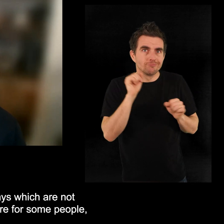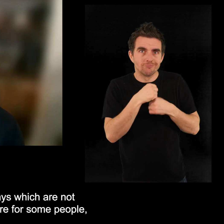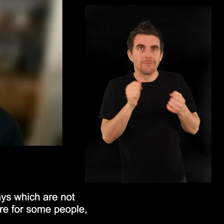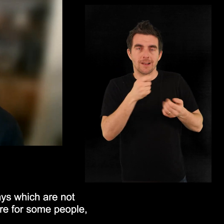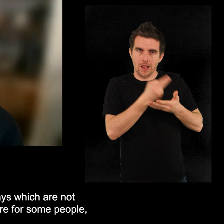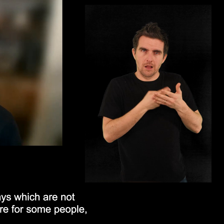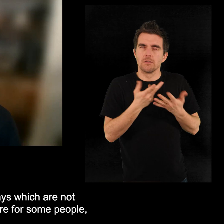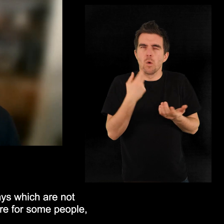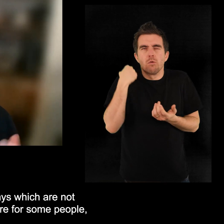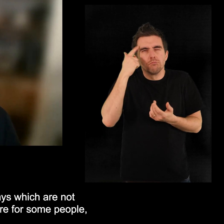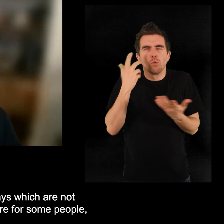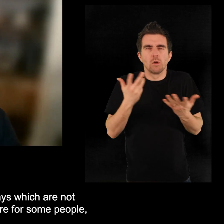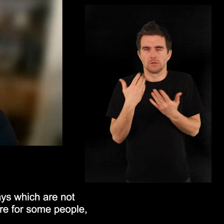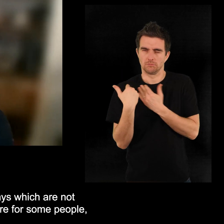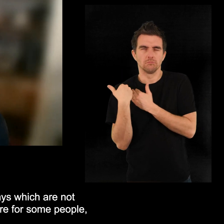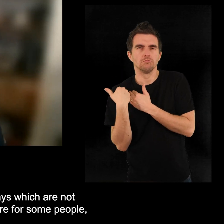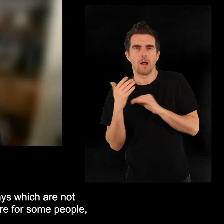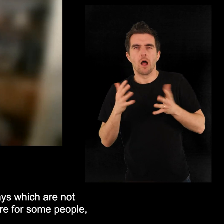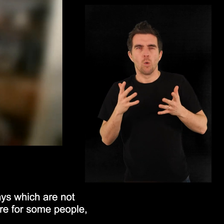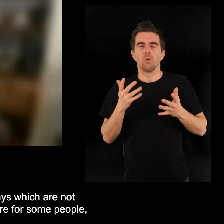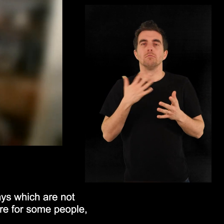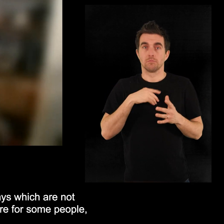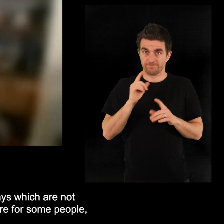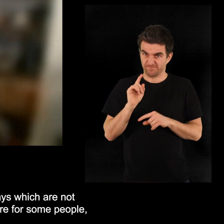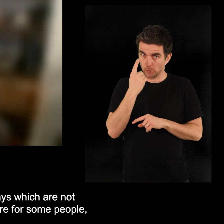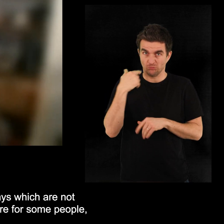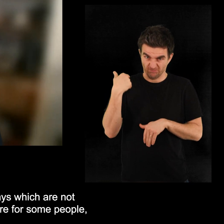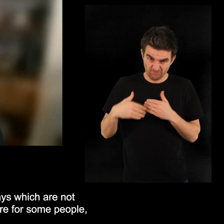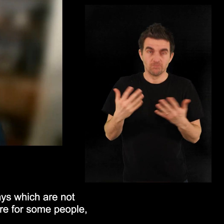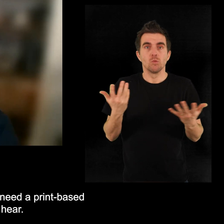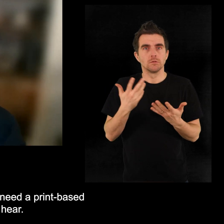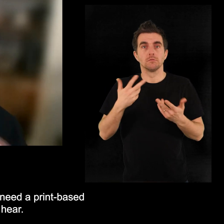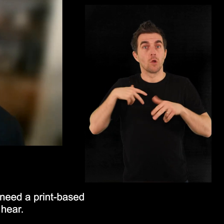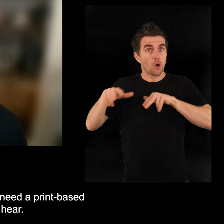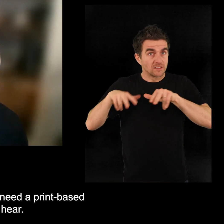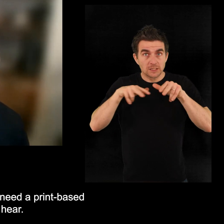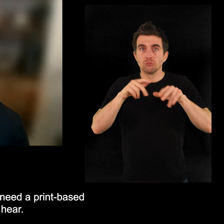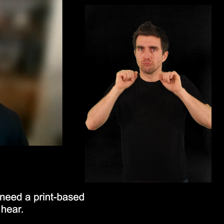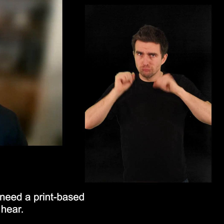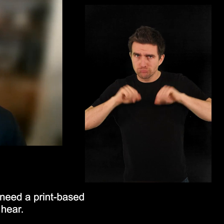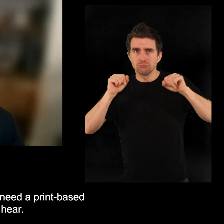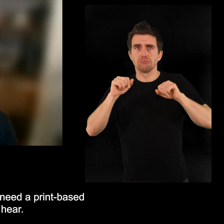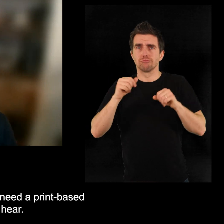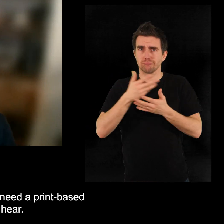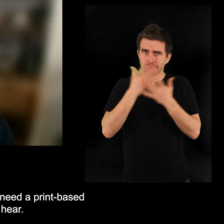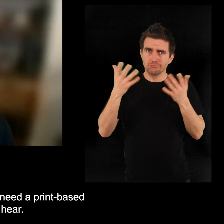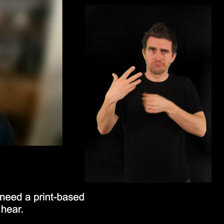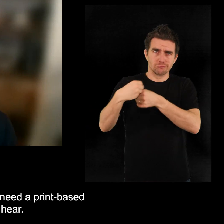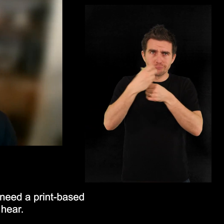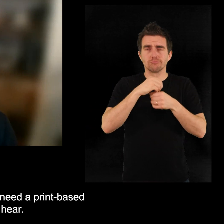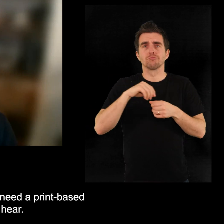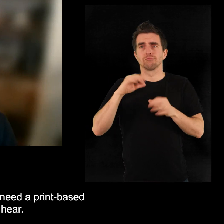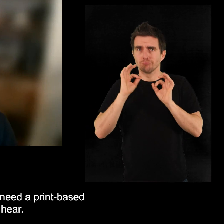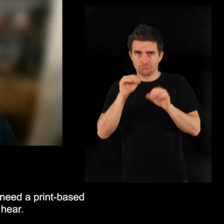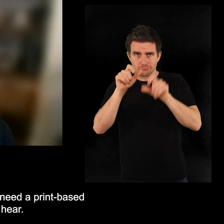not print-based, which will be there for some people, but at the same time, we will need a print-based version